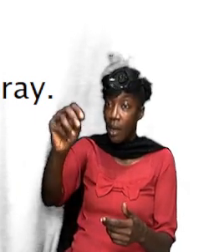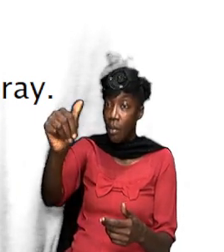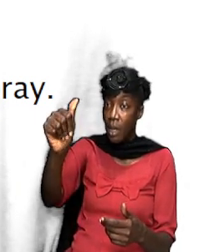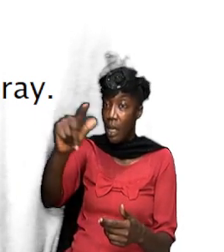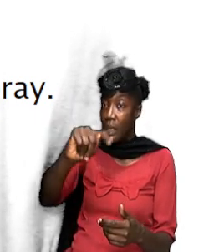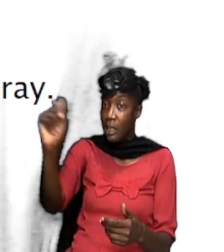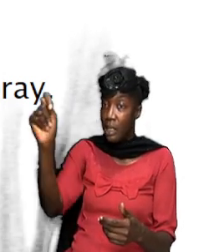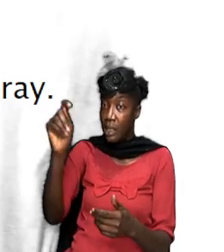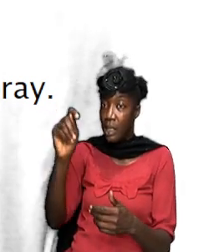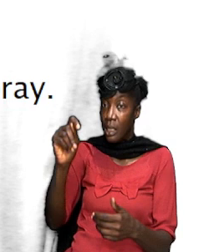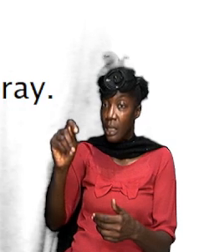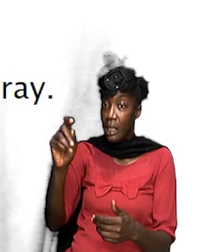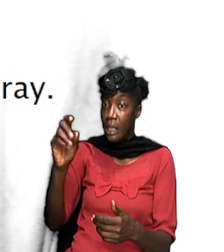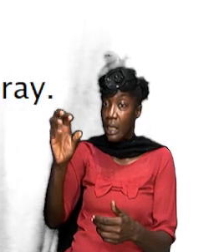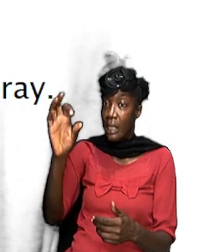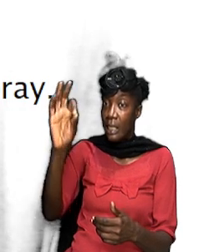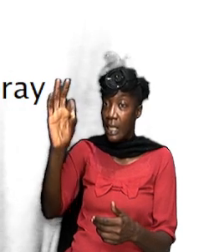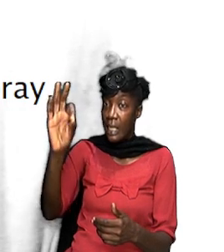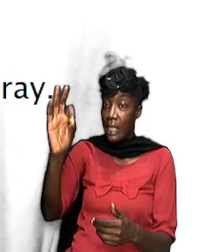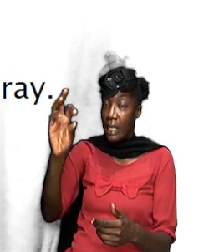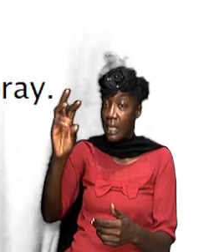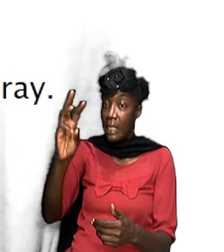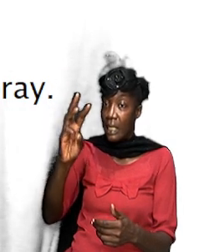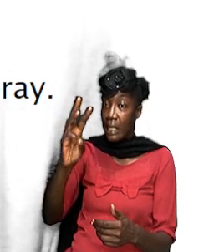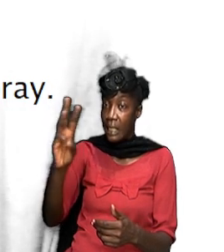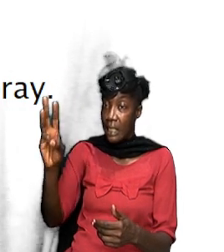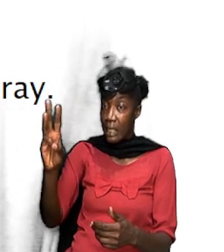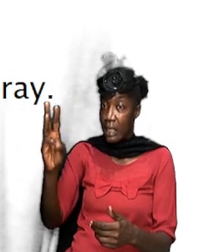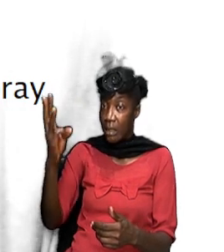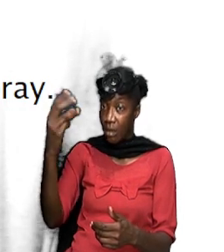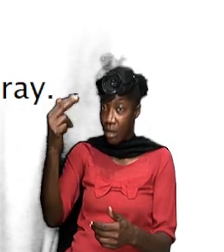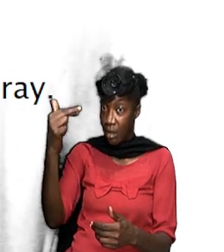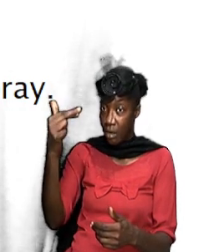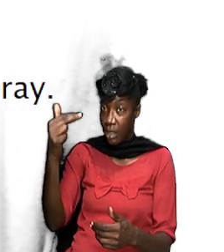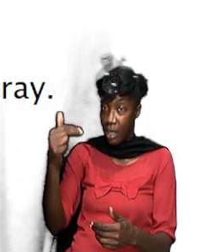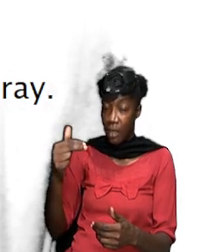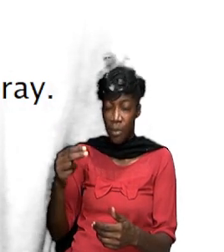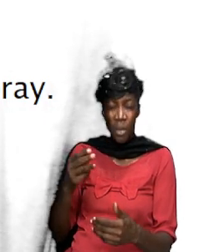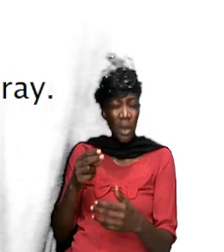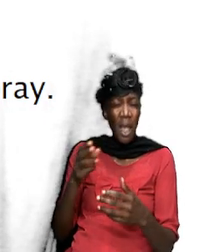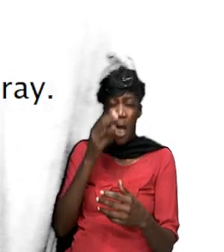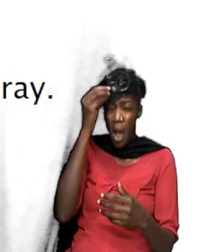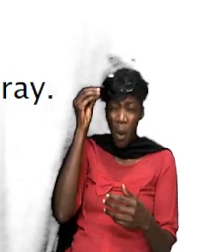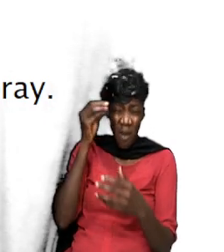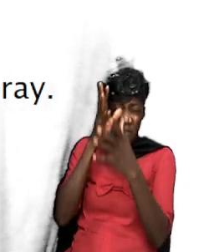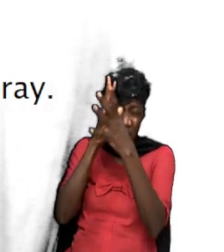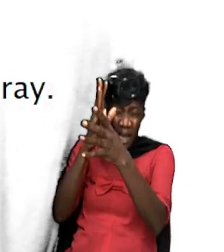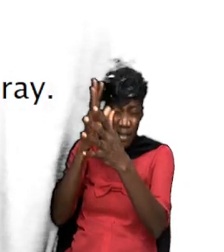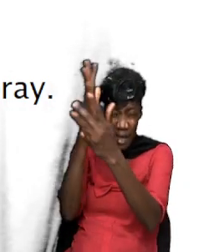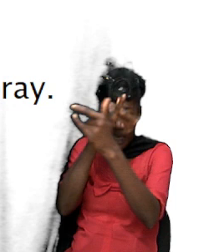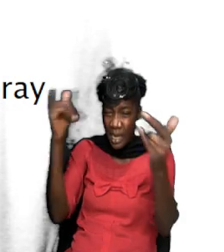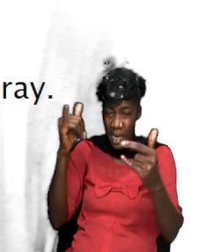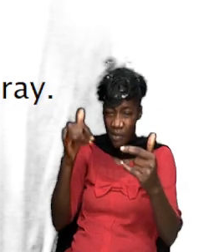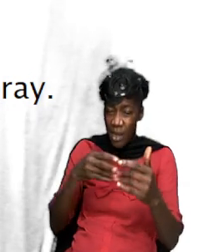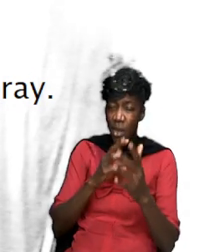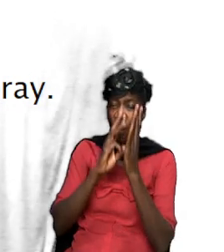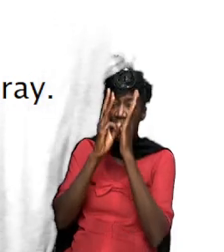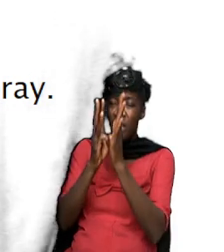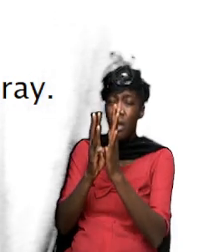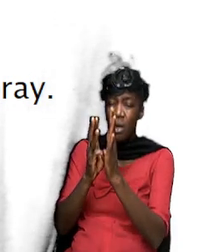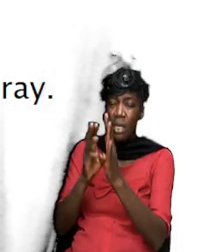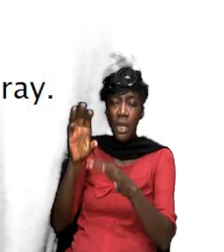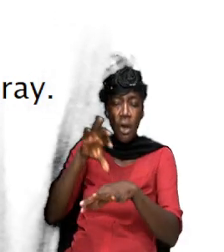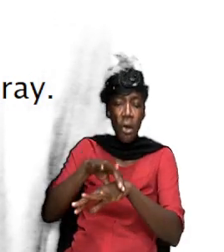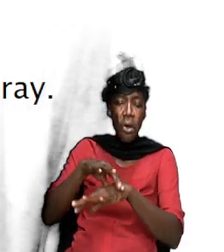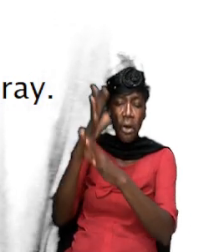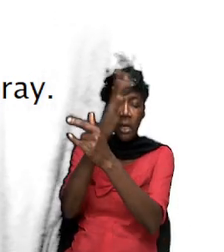Matthew 9:6-13. He said, "Our Father who art in heaven, hallowed be thy name, thy kingdom come. Thy will be done on earth as it is in